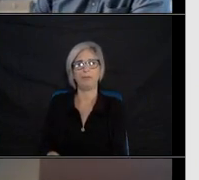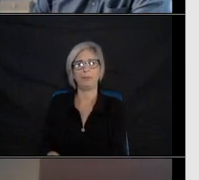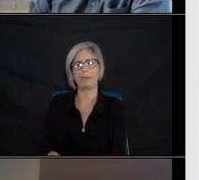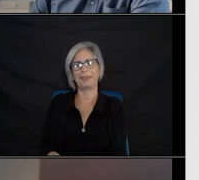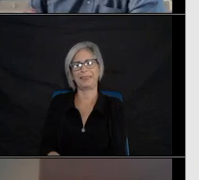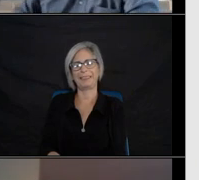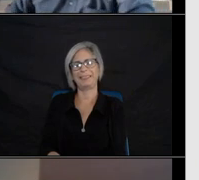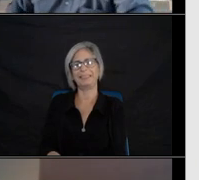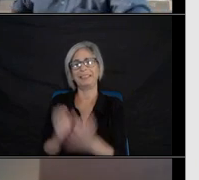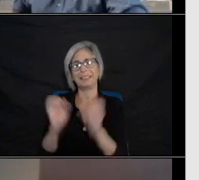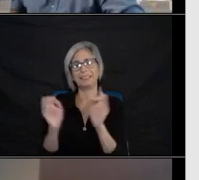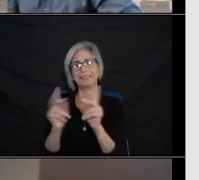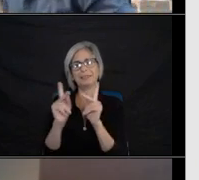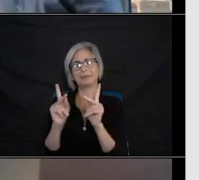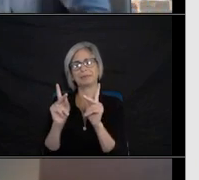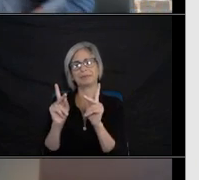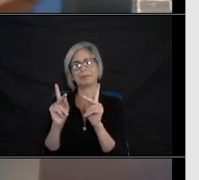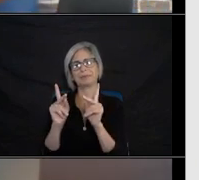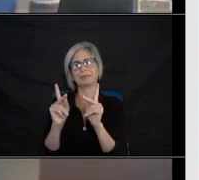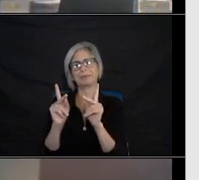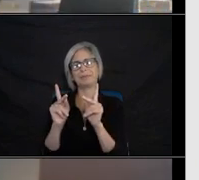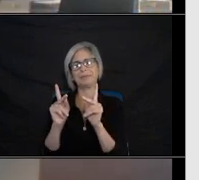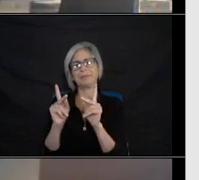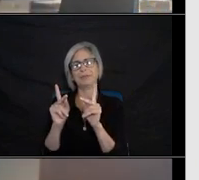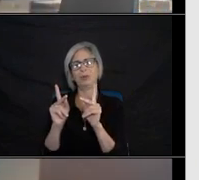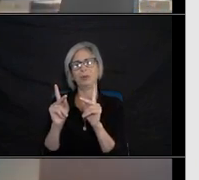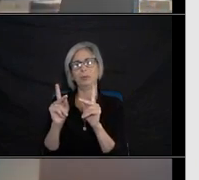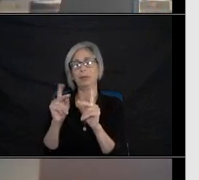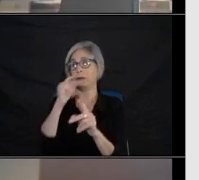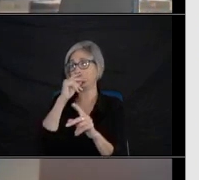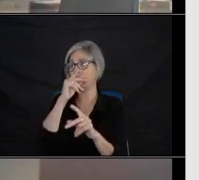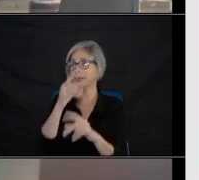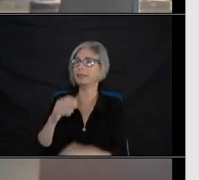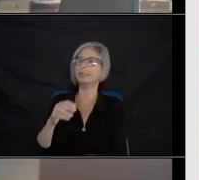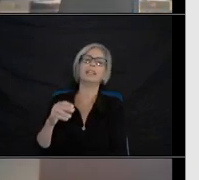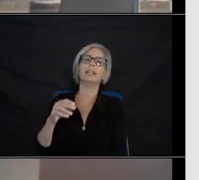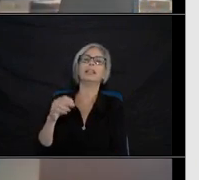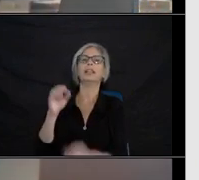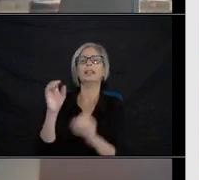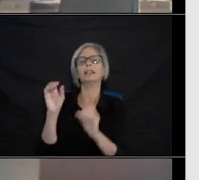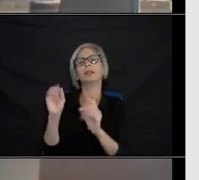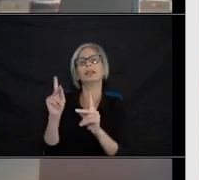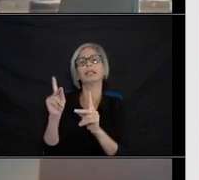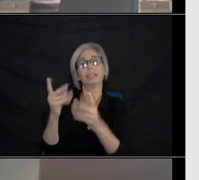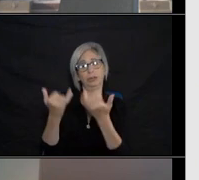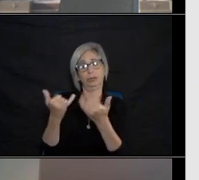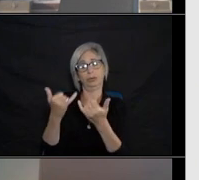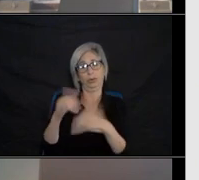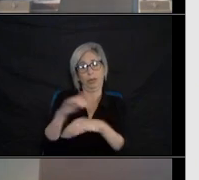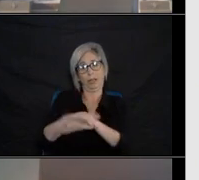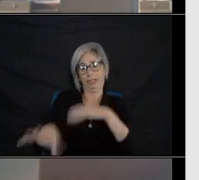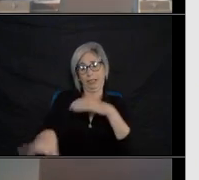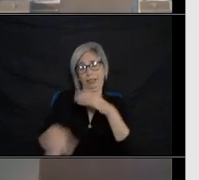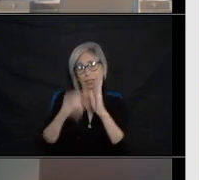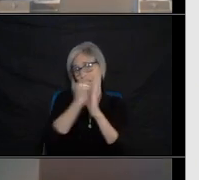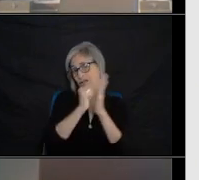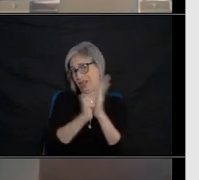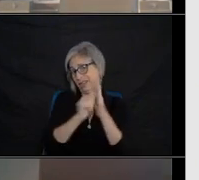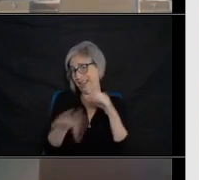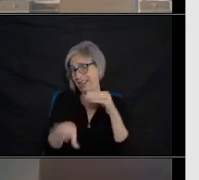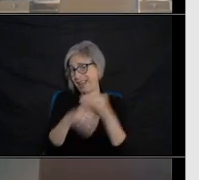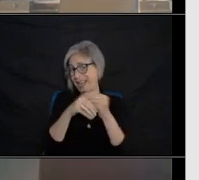All right. Is there anything else in regards to tonight's agenda?